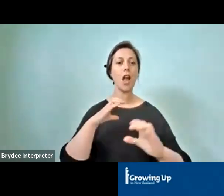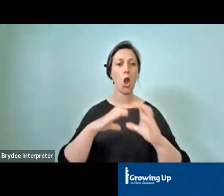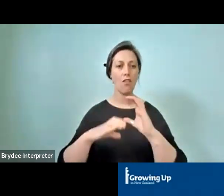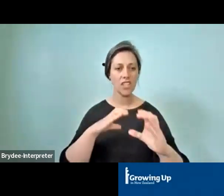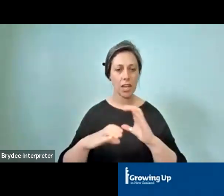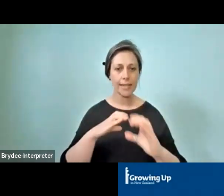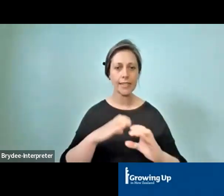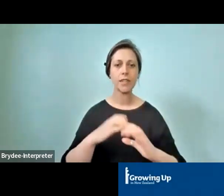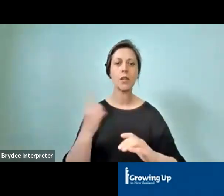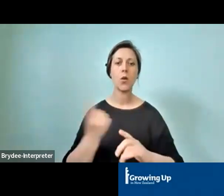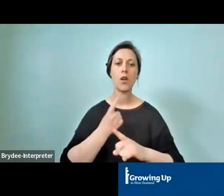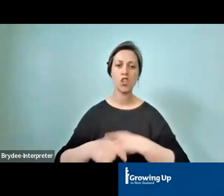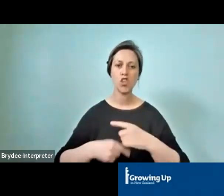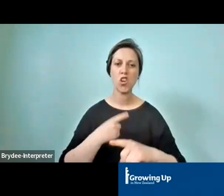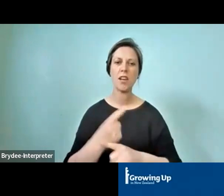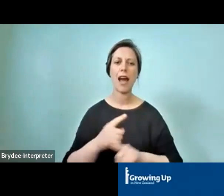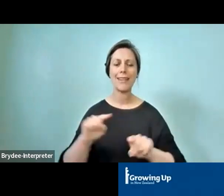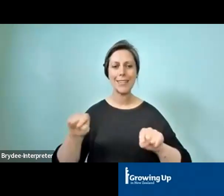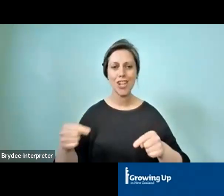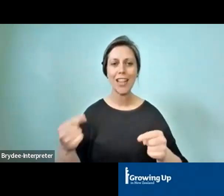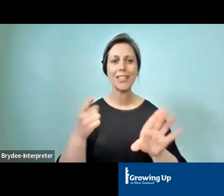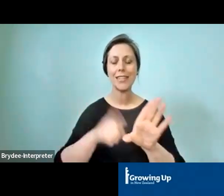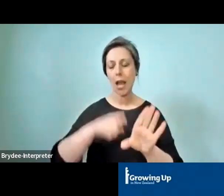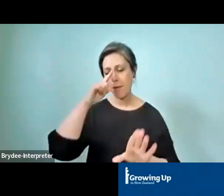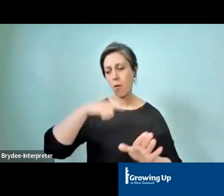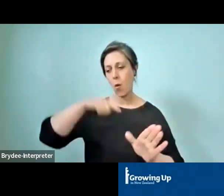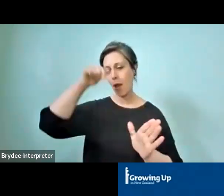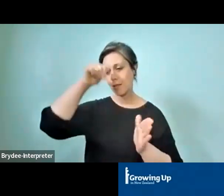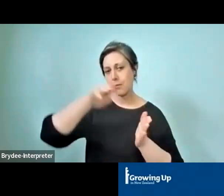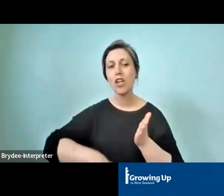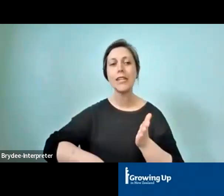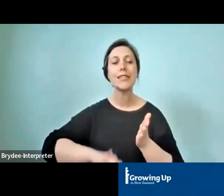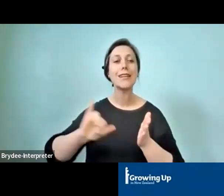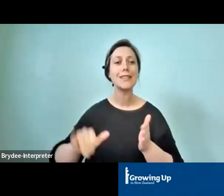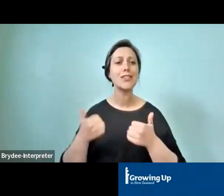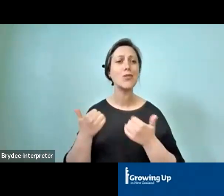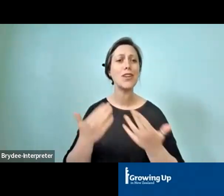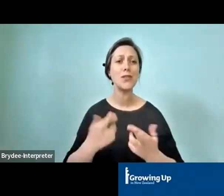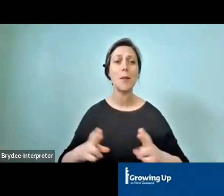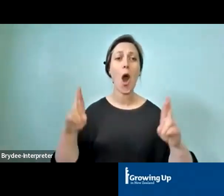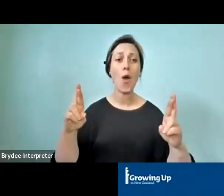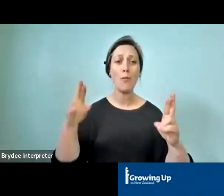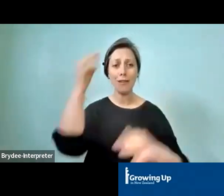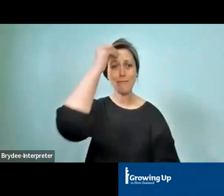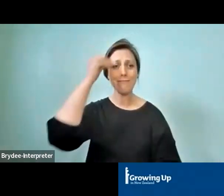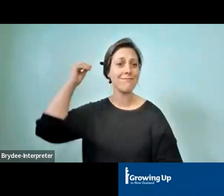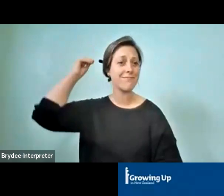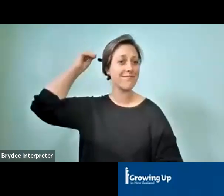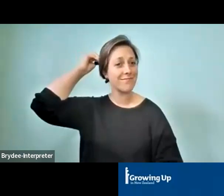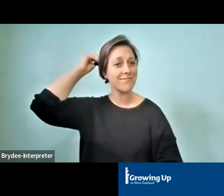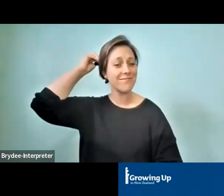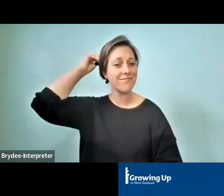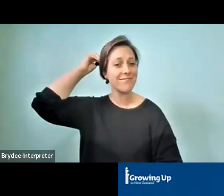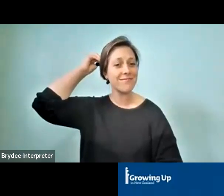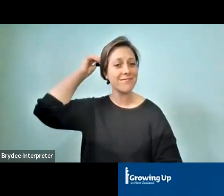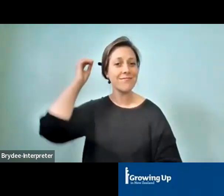often talking about some of the challenges that young people experience, to bring a little bit of hope back into our space. And so I'm just going to